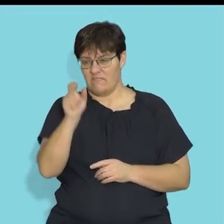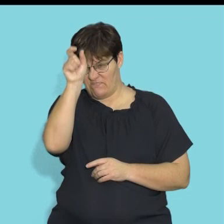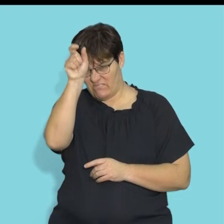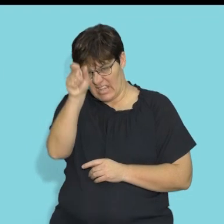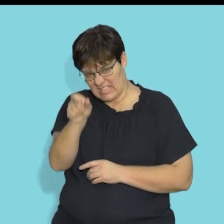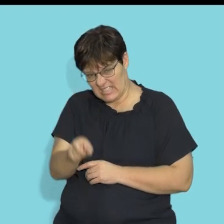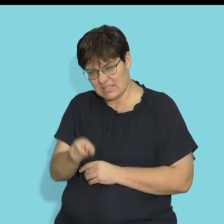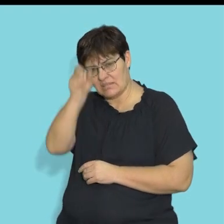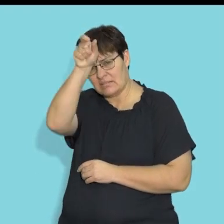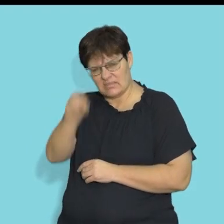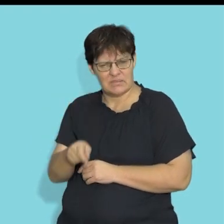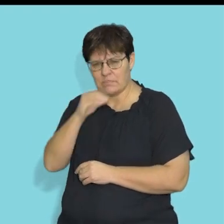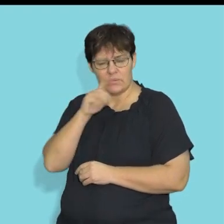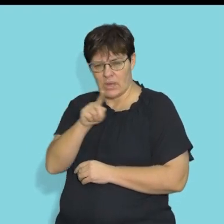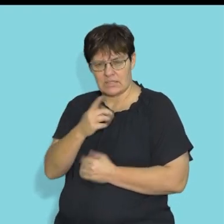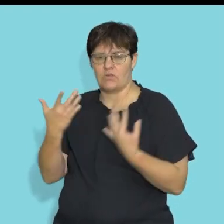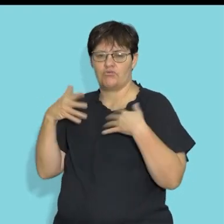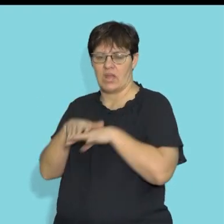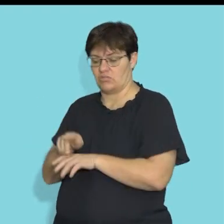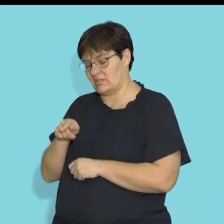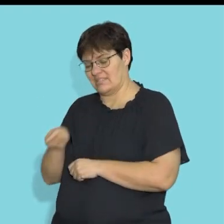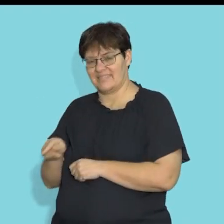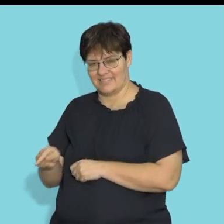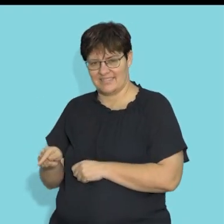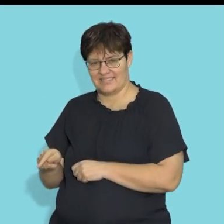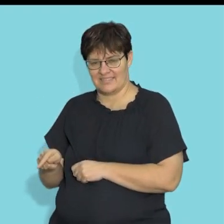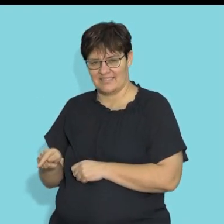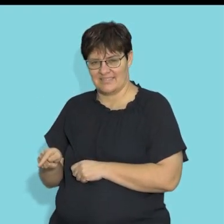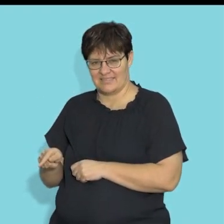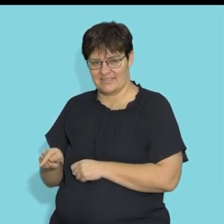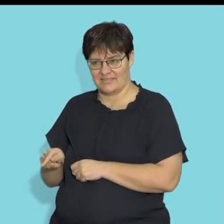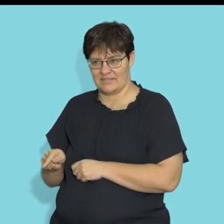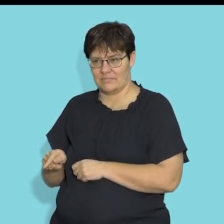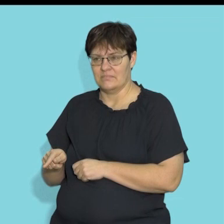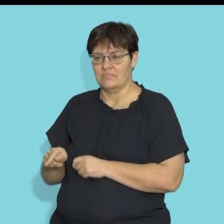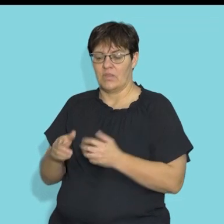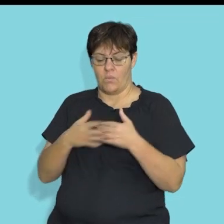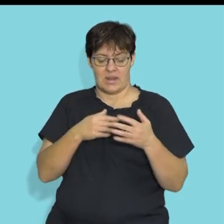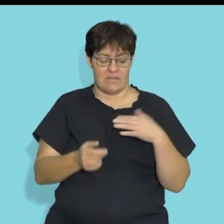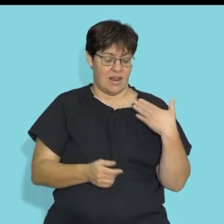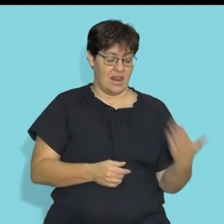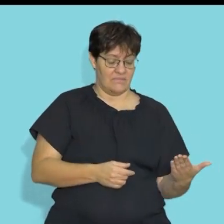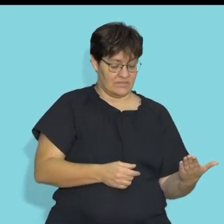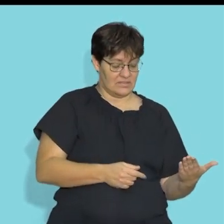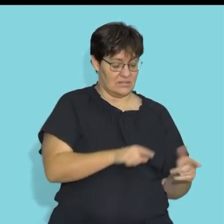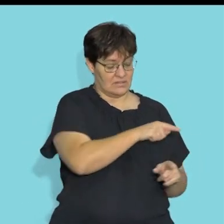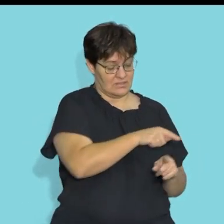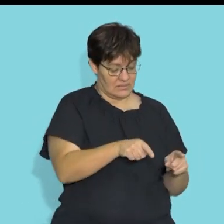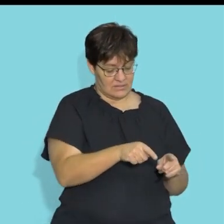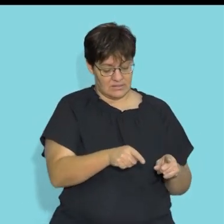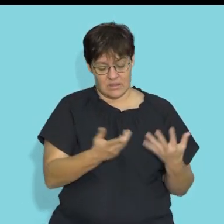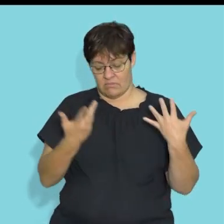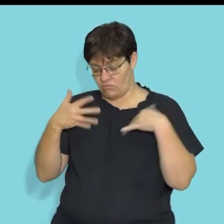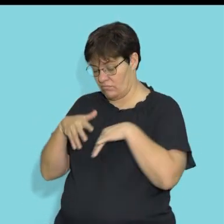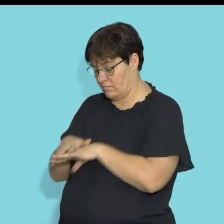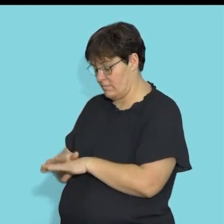bold. That very bold is actually an indication of whatever is on the left-hand side is